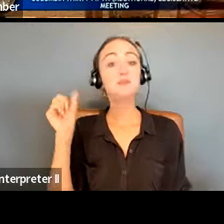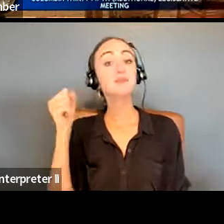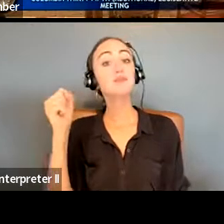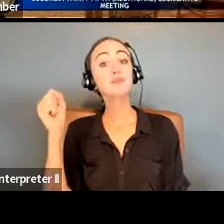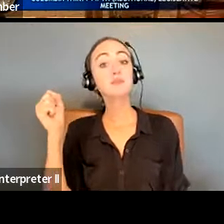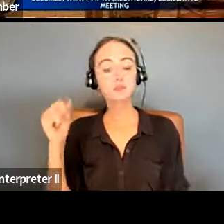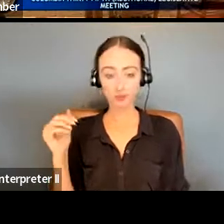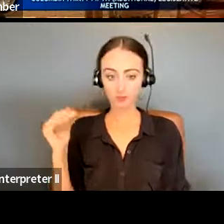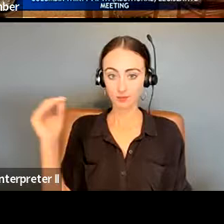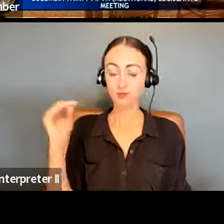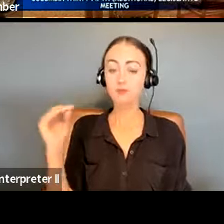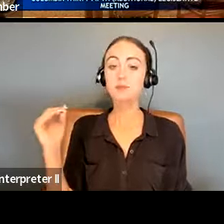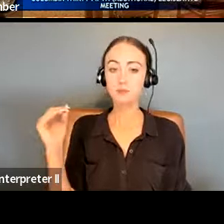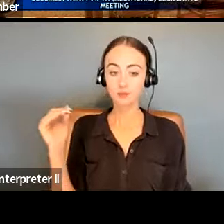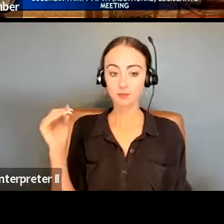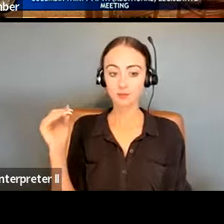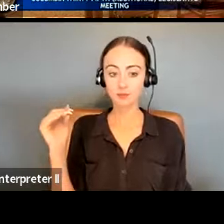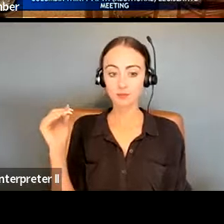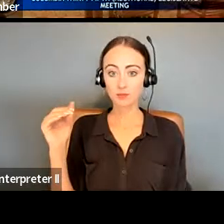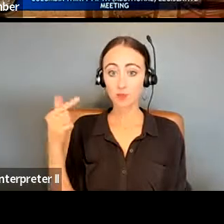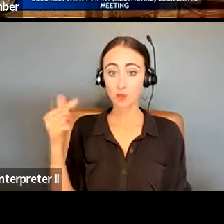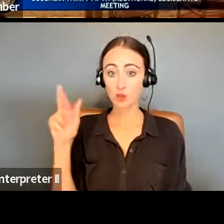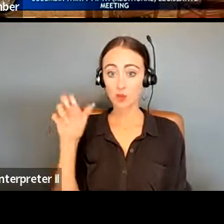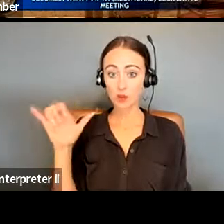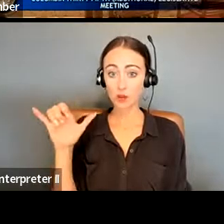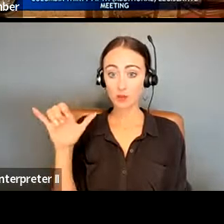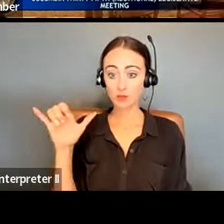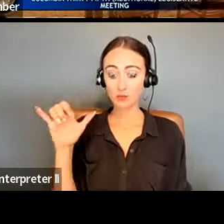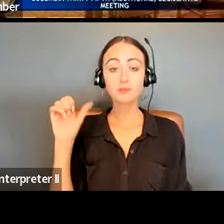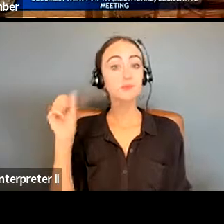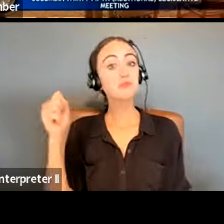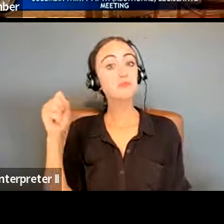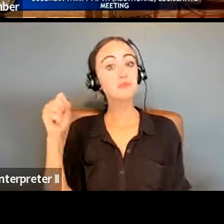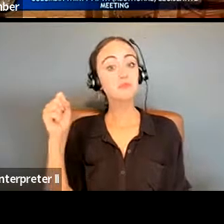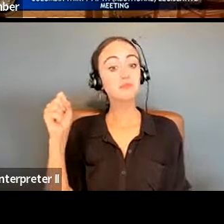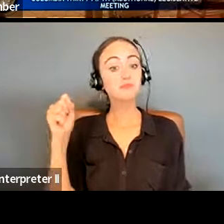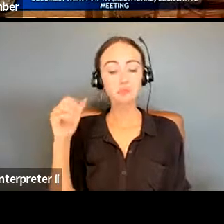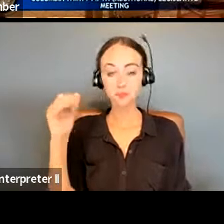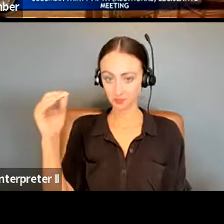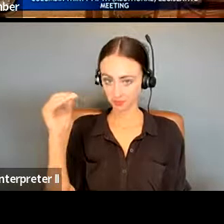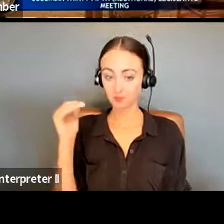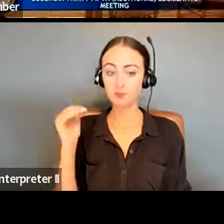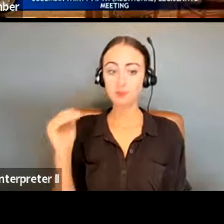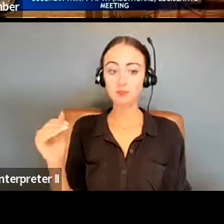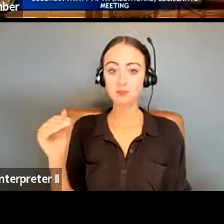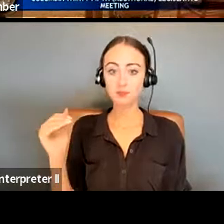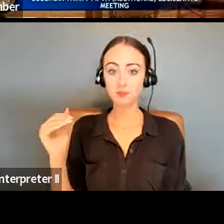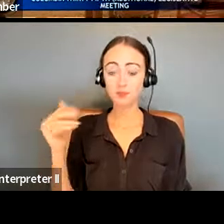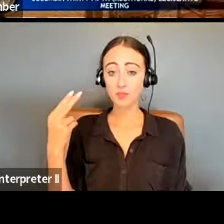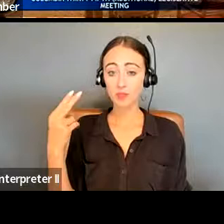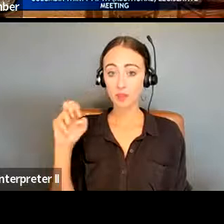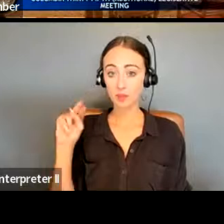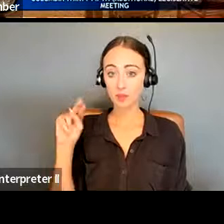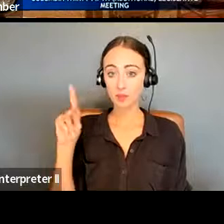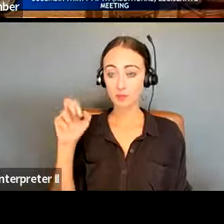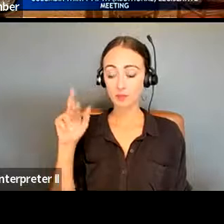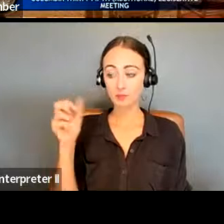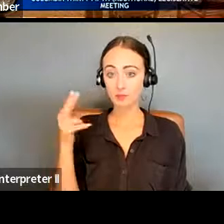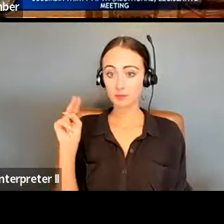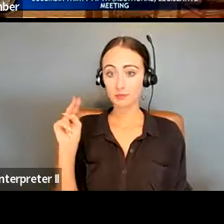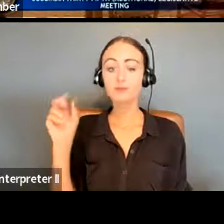Yes. Councilmember Che votes yes. Councilmember Gray. Yes. Councilmember Gray votes yes. Councilmember Henderson.